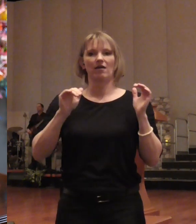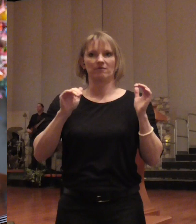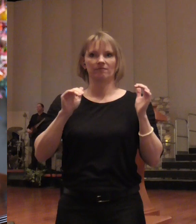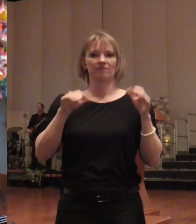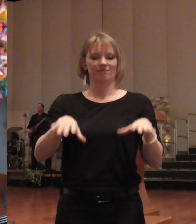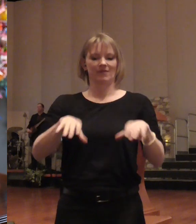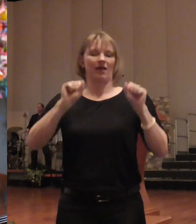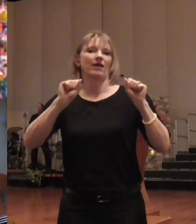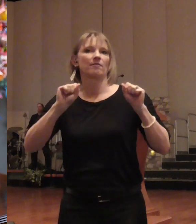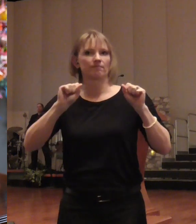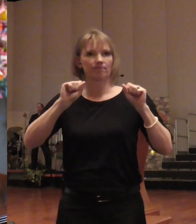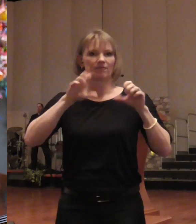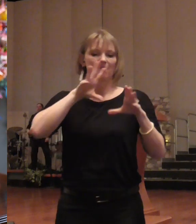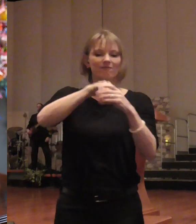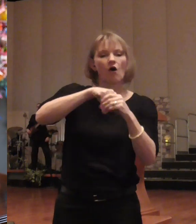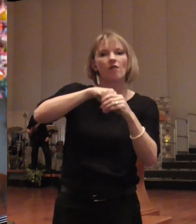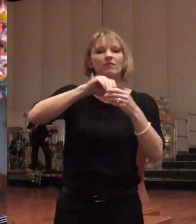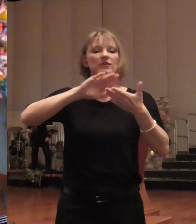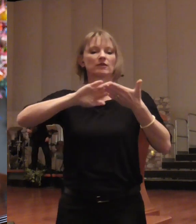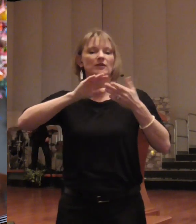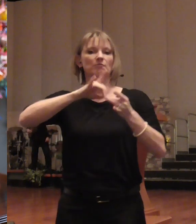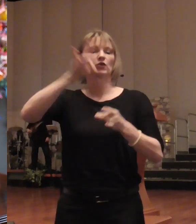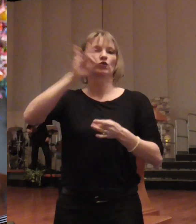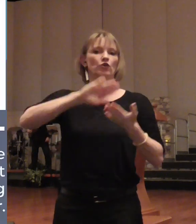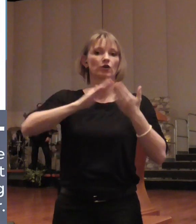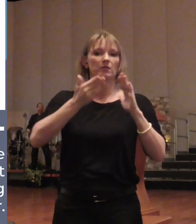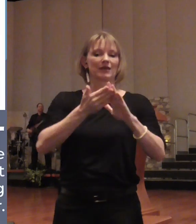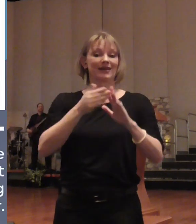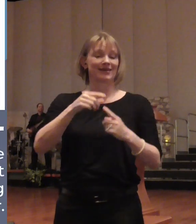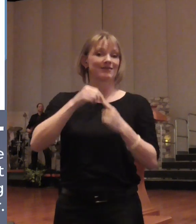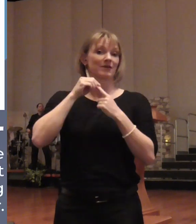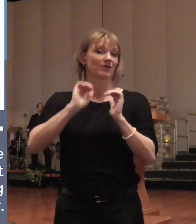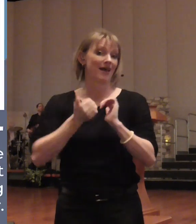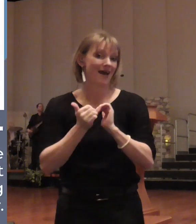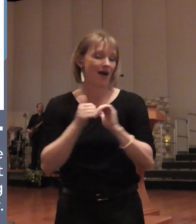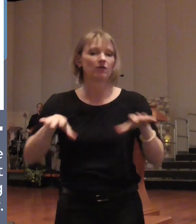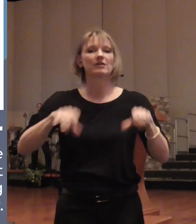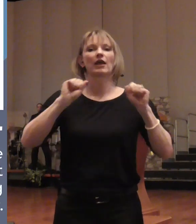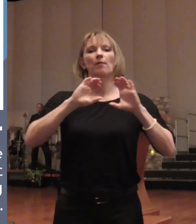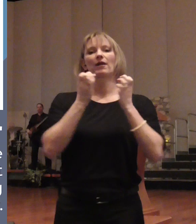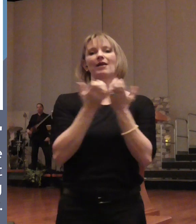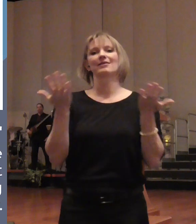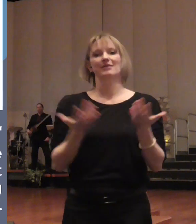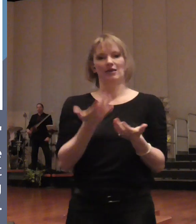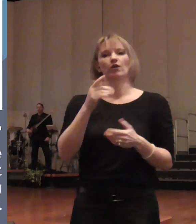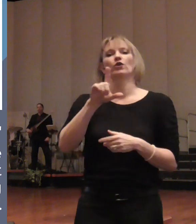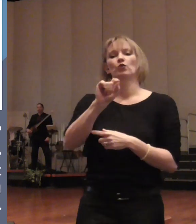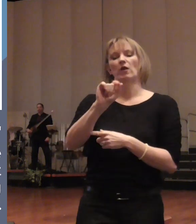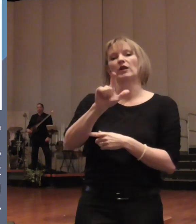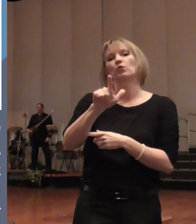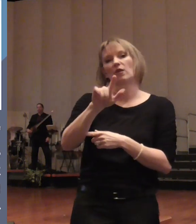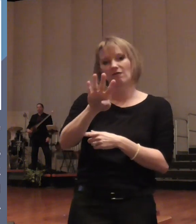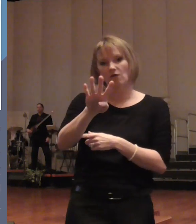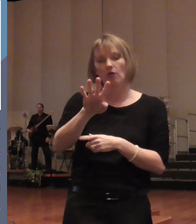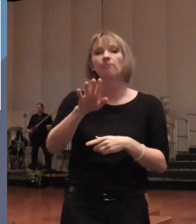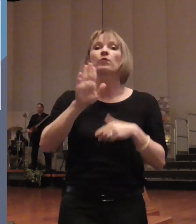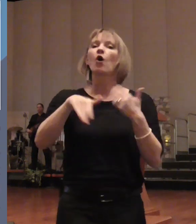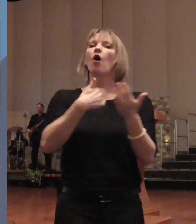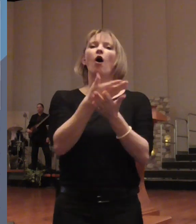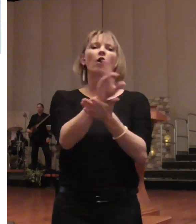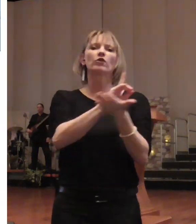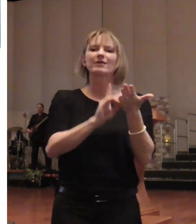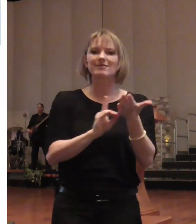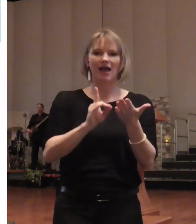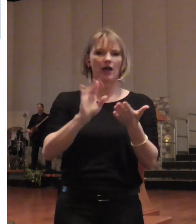in spiritual community, and especially by taking a class here at Mile High Church in 2024. They're all designed